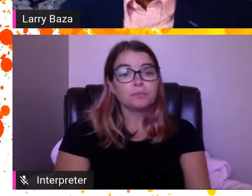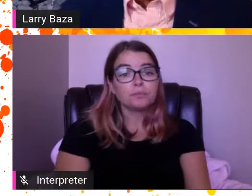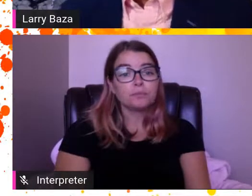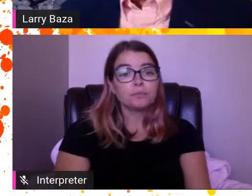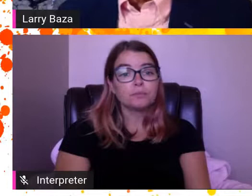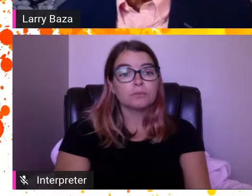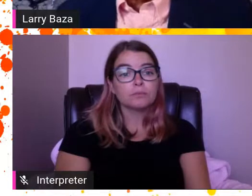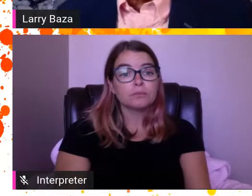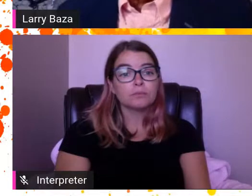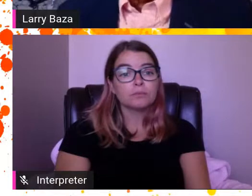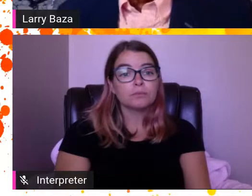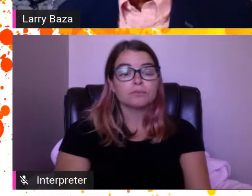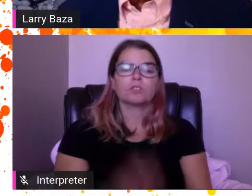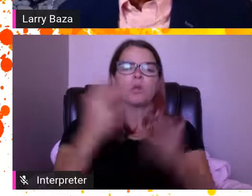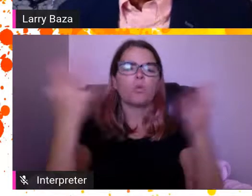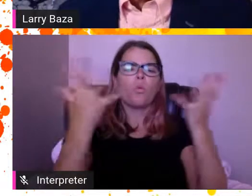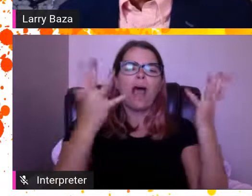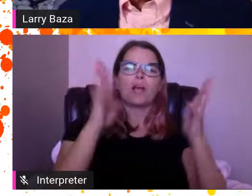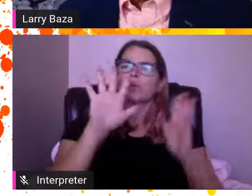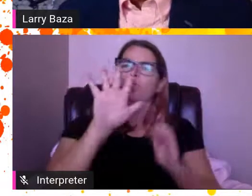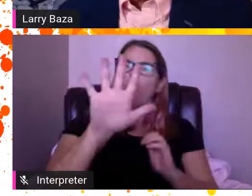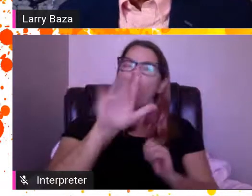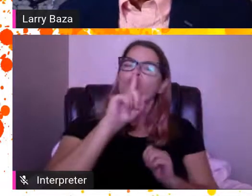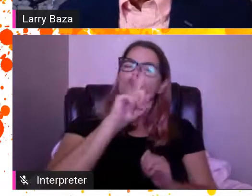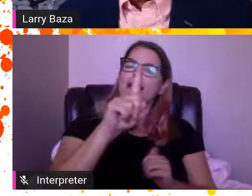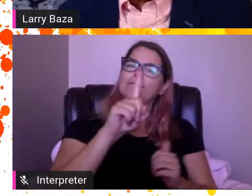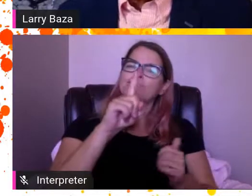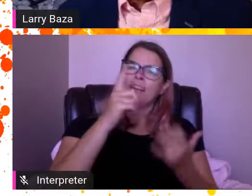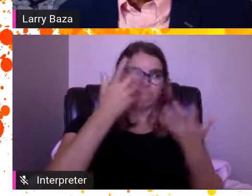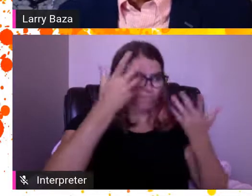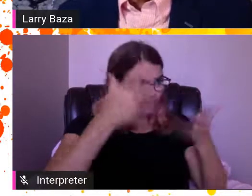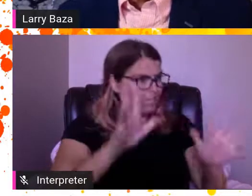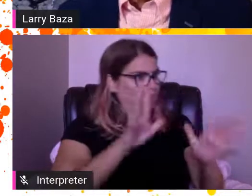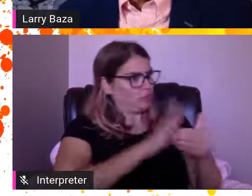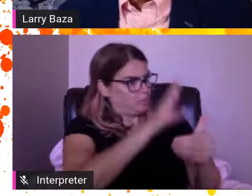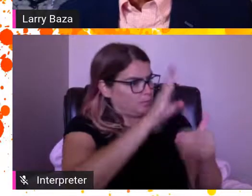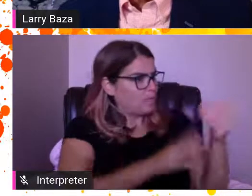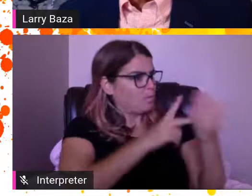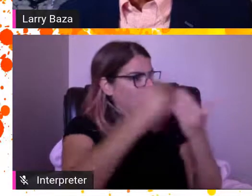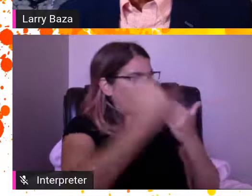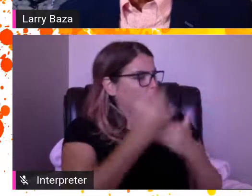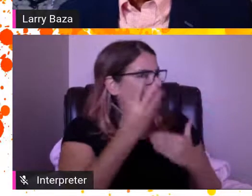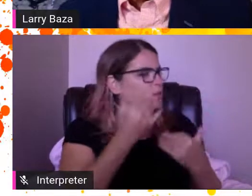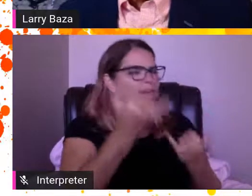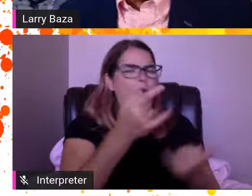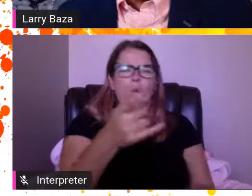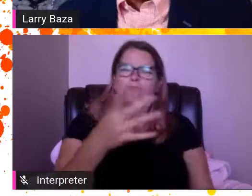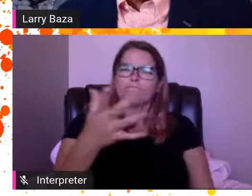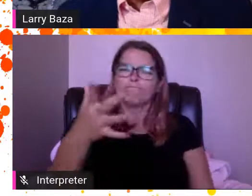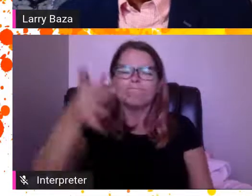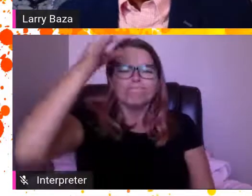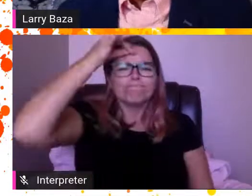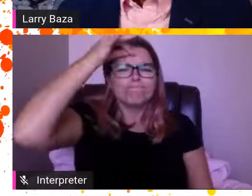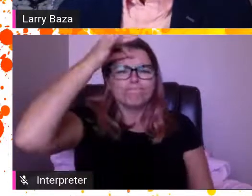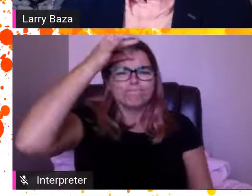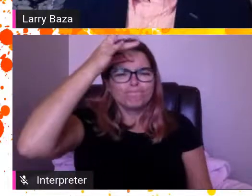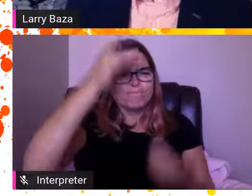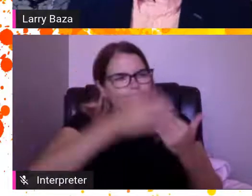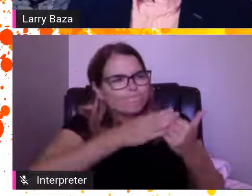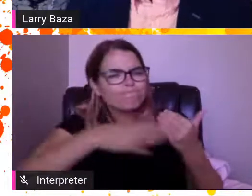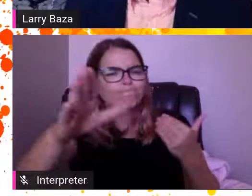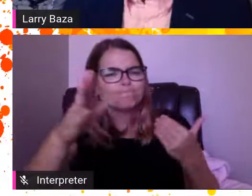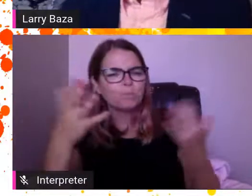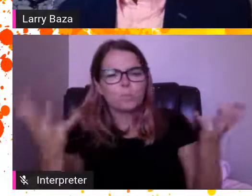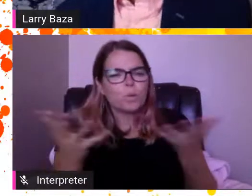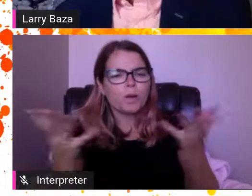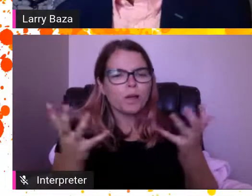what is your takeaway, both of you, from this experience? And I'm sure that following